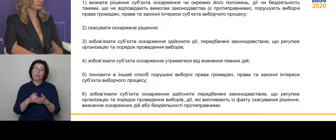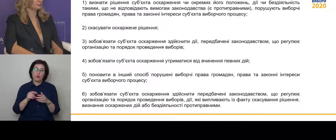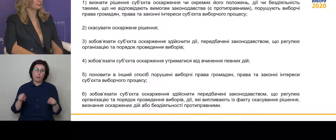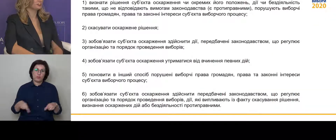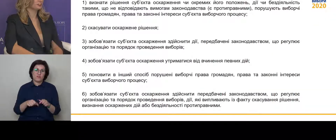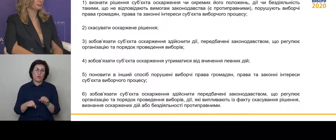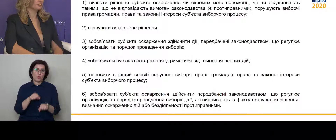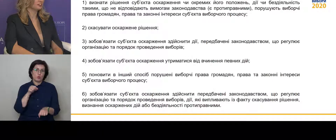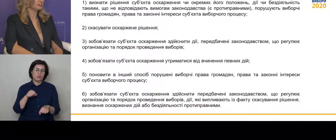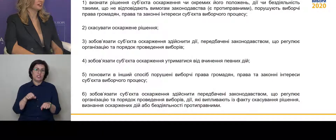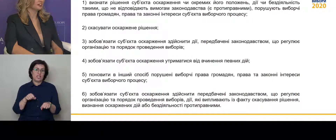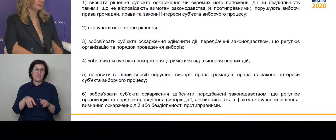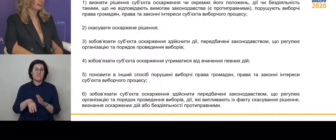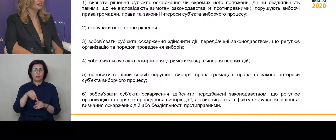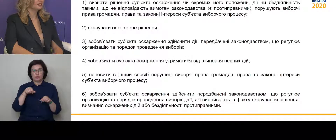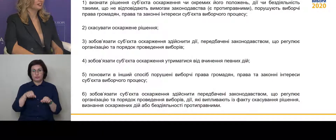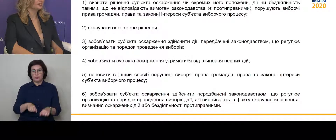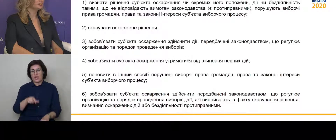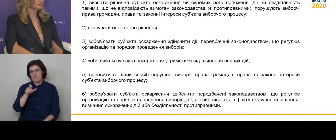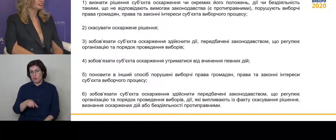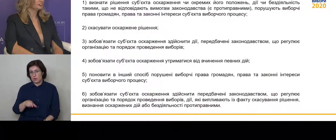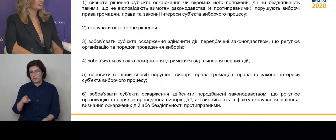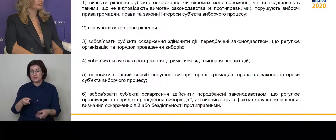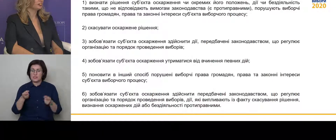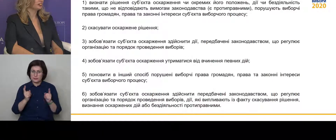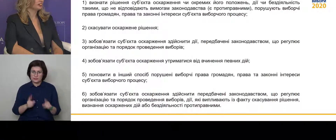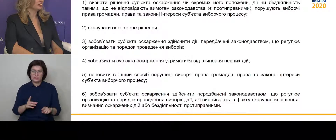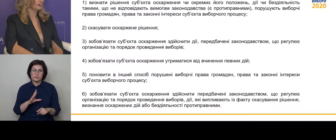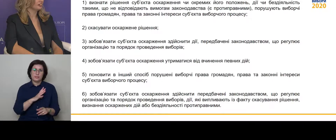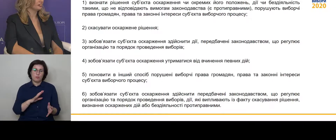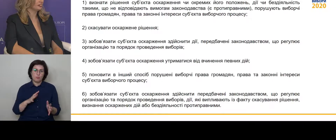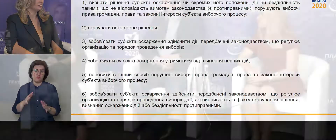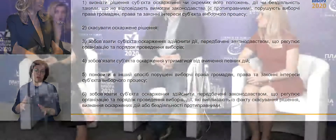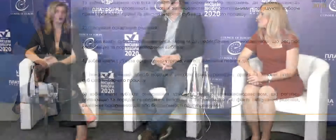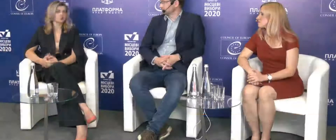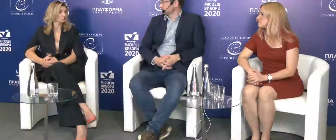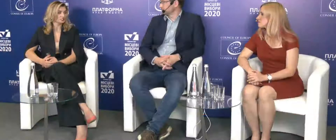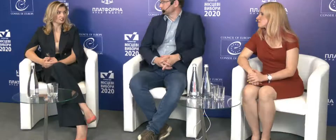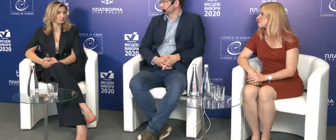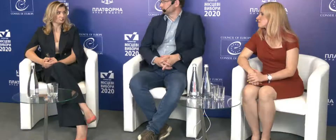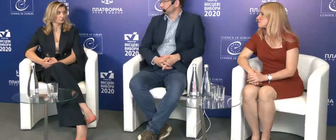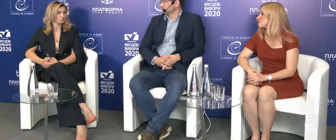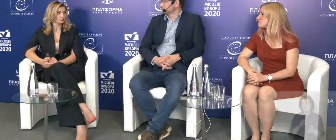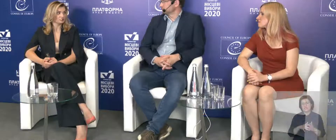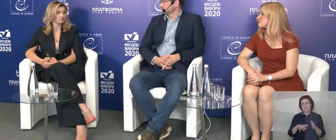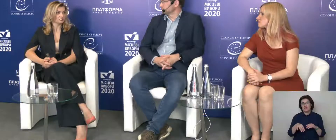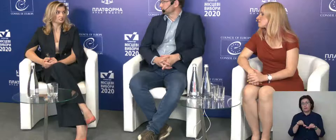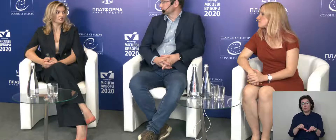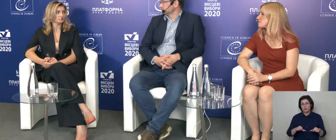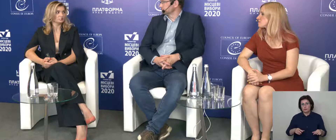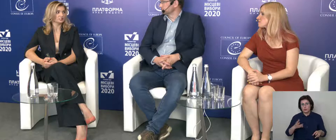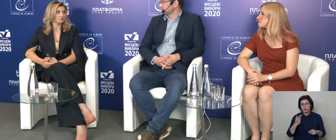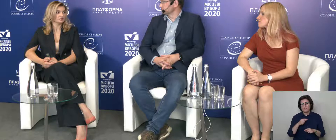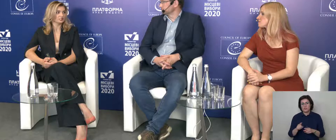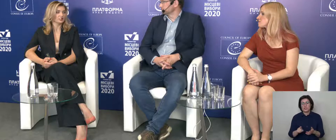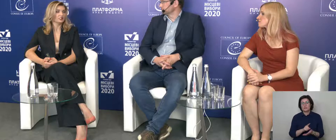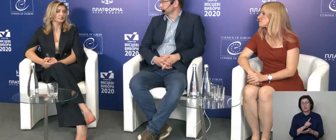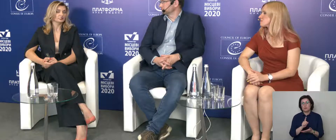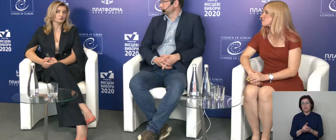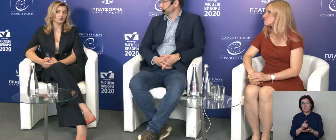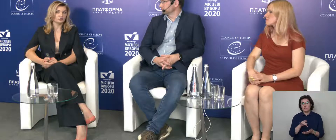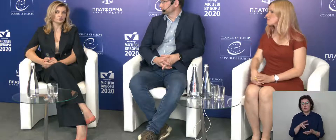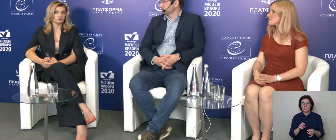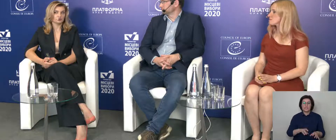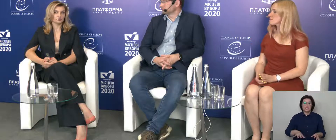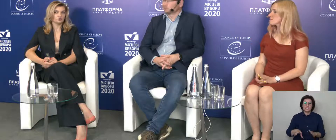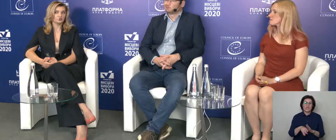And incidentally, talking about renewing or reinstating the violated election rights, the CEC has had